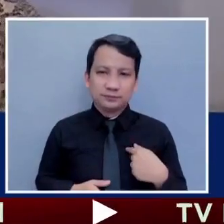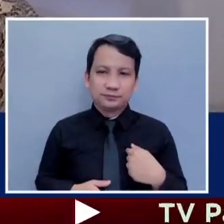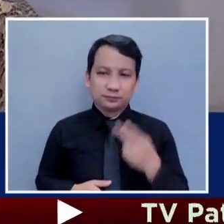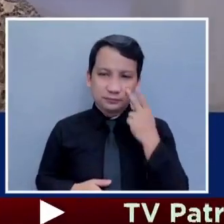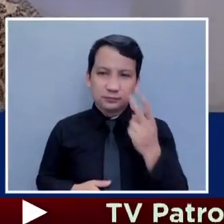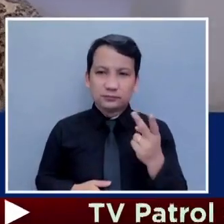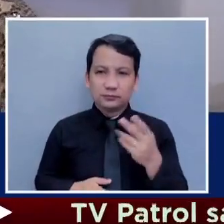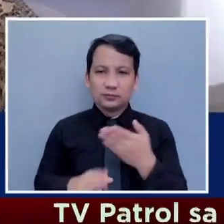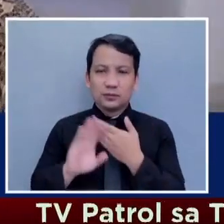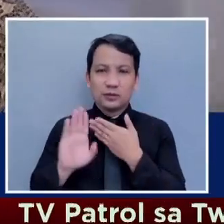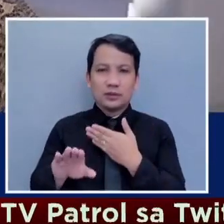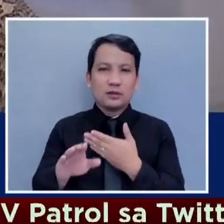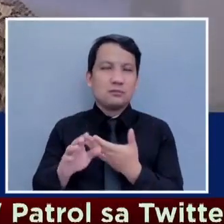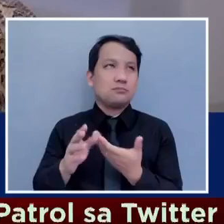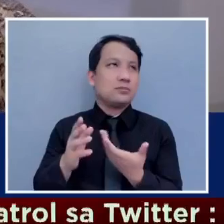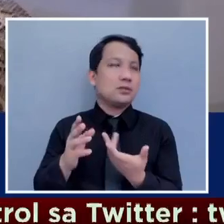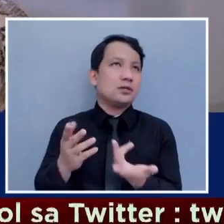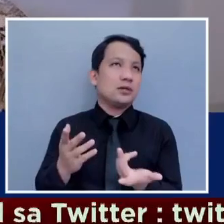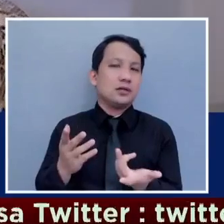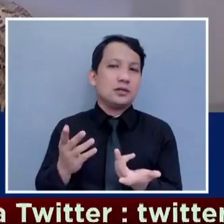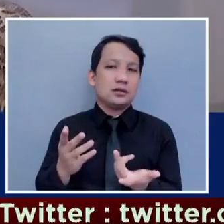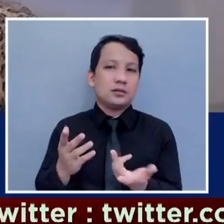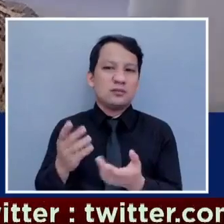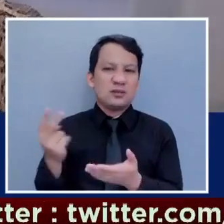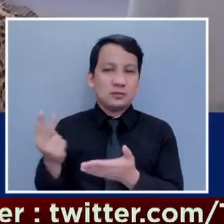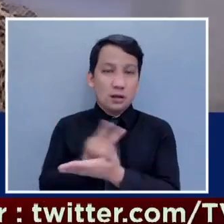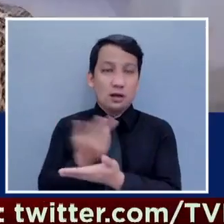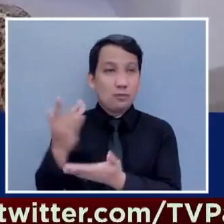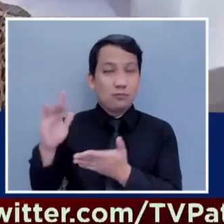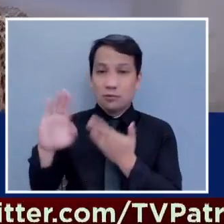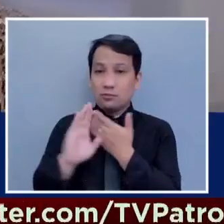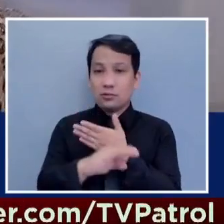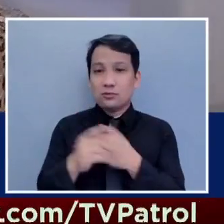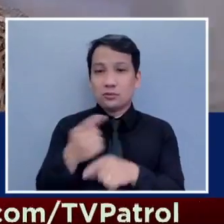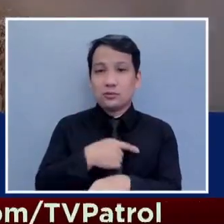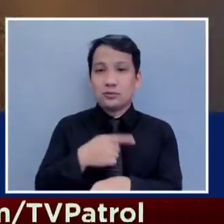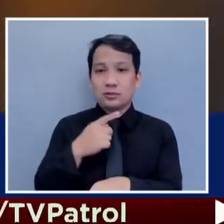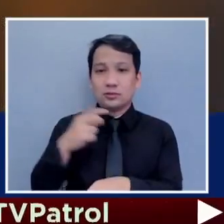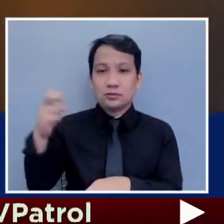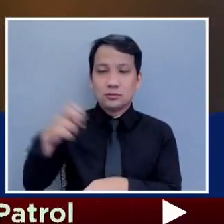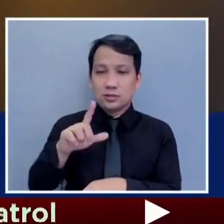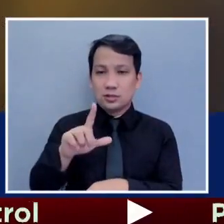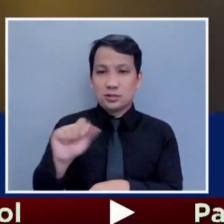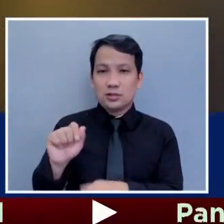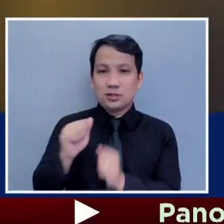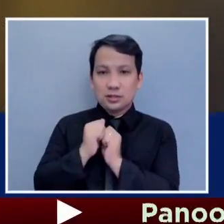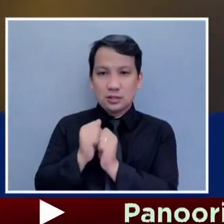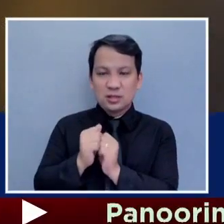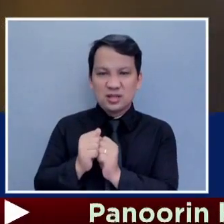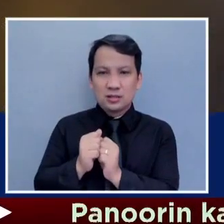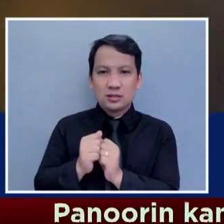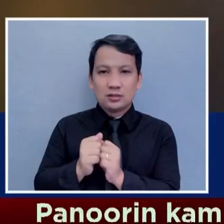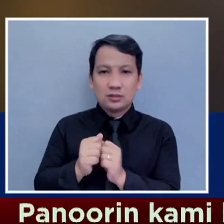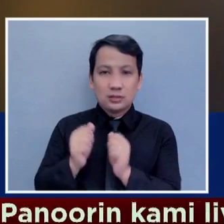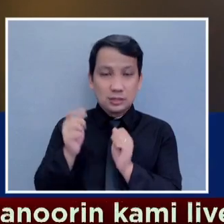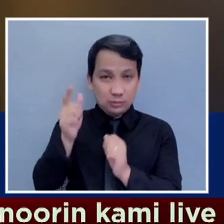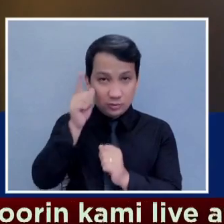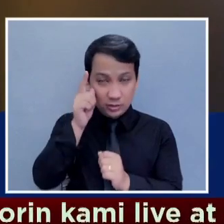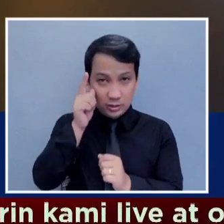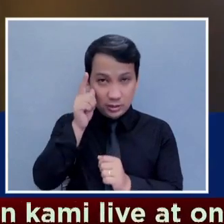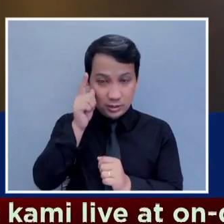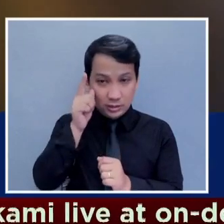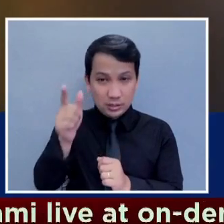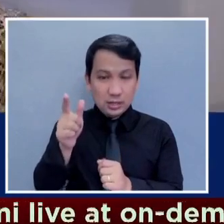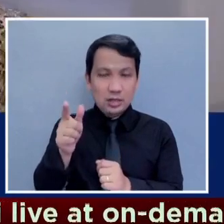back a couple of weeks ago from my latest trip to LA with Liza. For her,